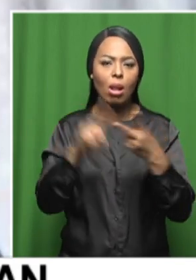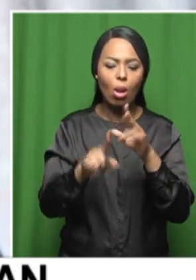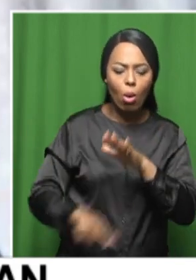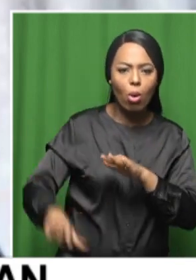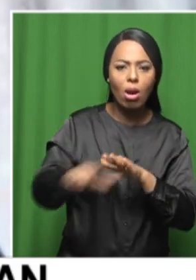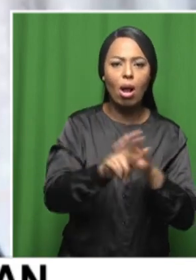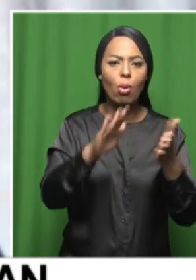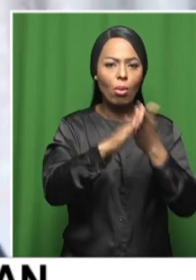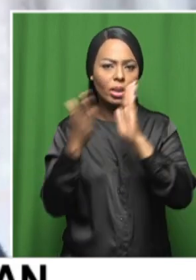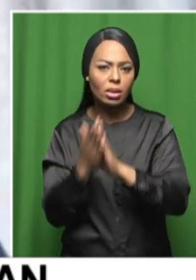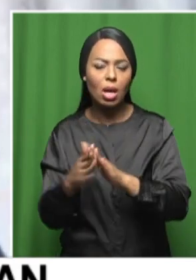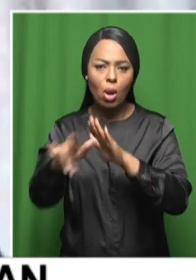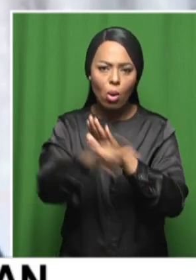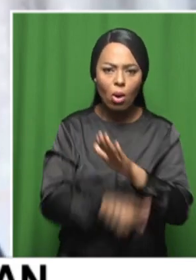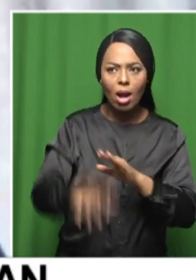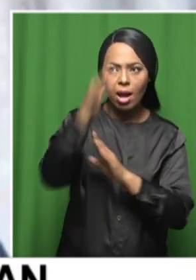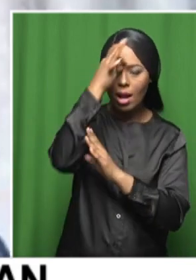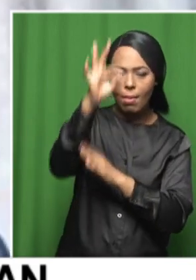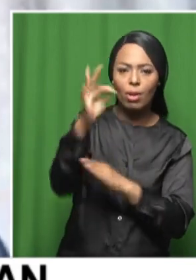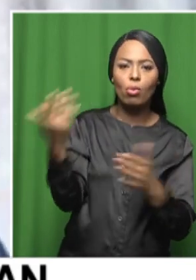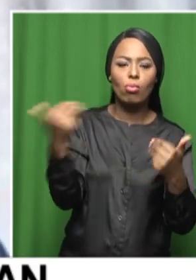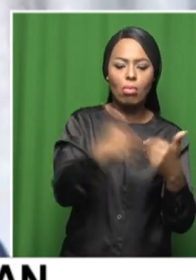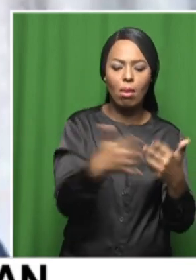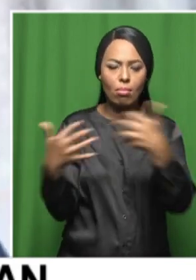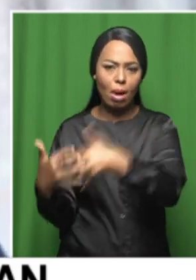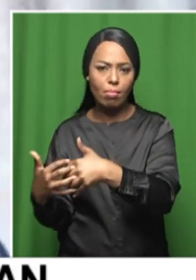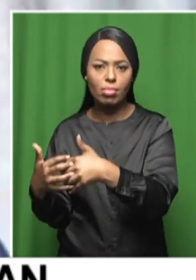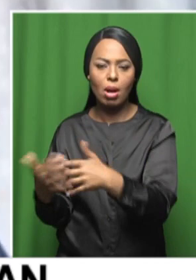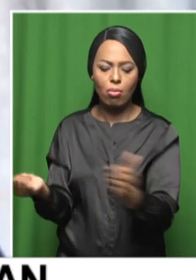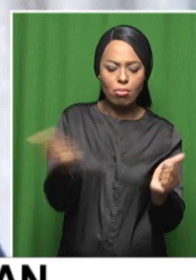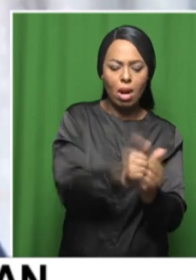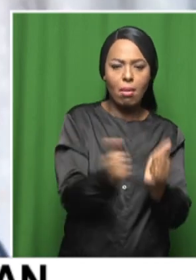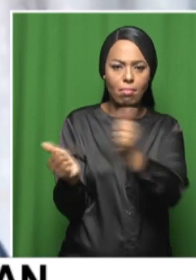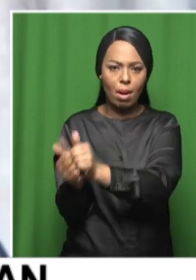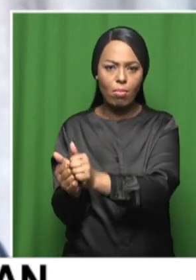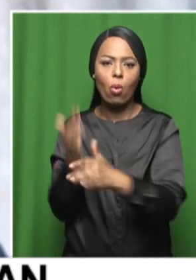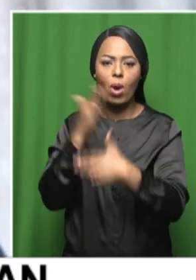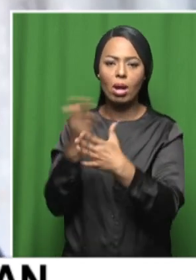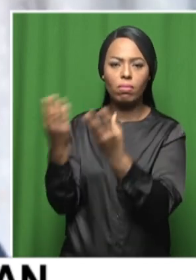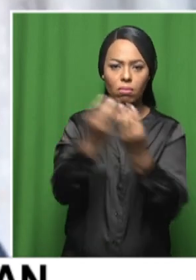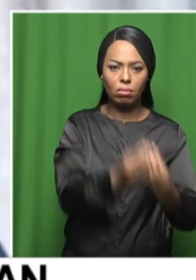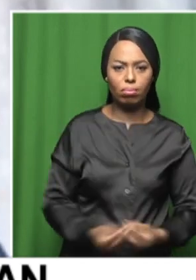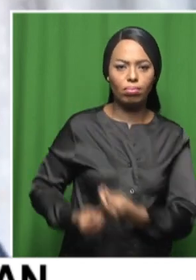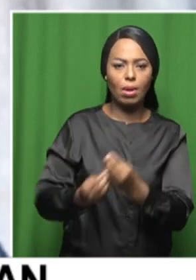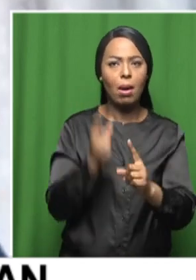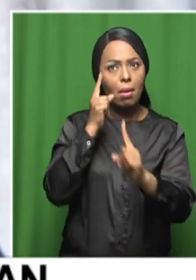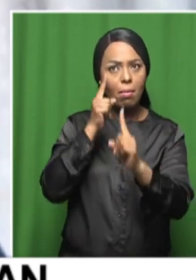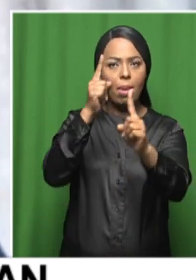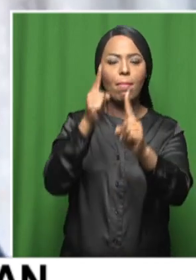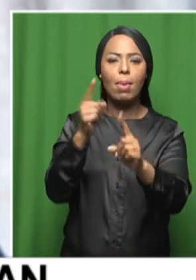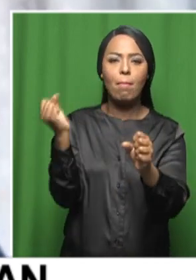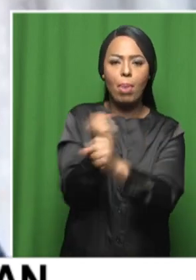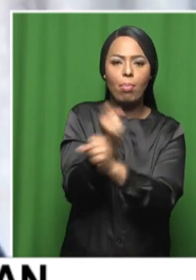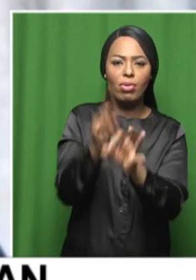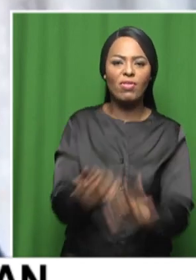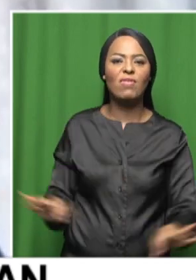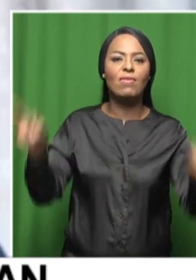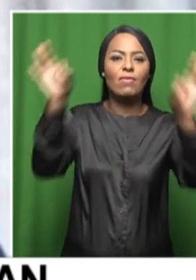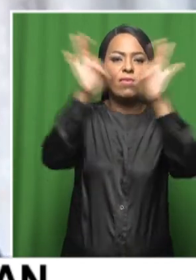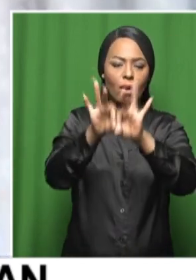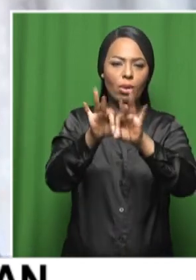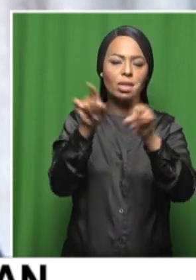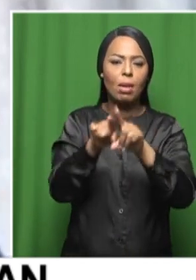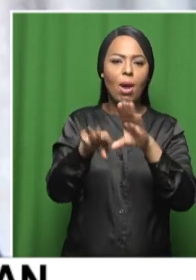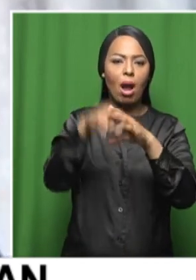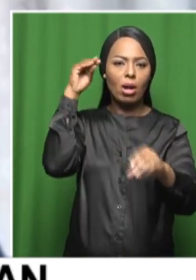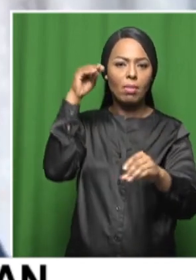communities, local government collaborating, working together based on the same values, and therefore creating better outcomes that are